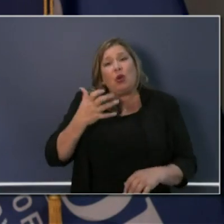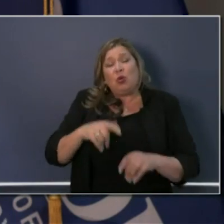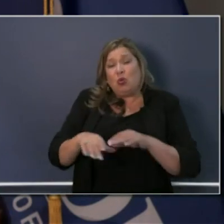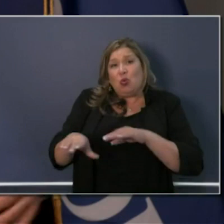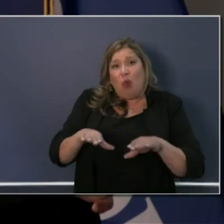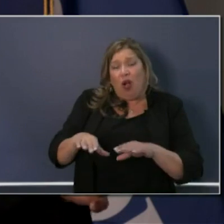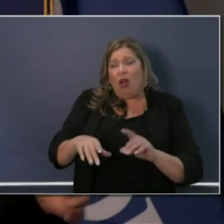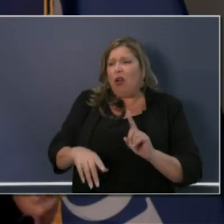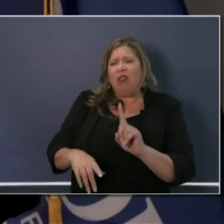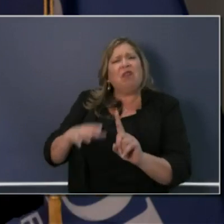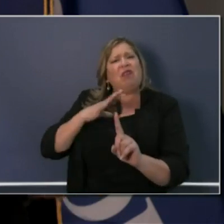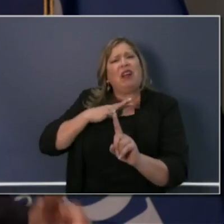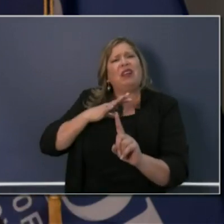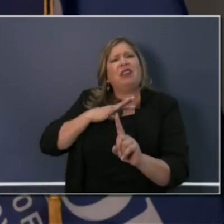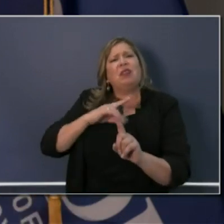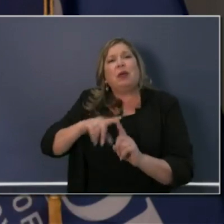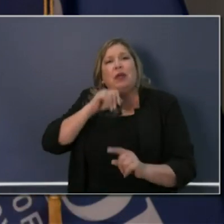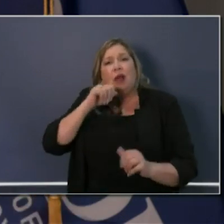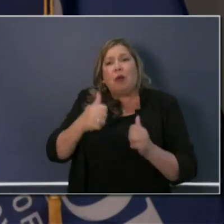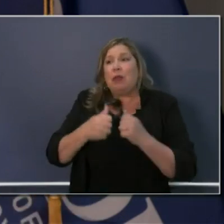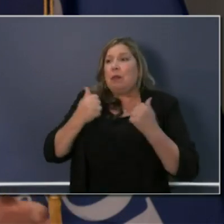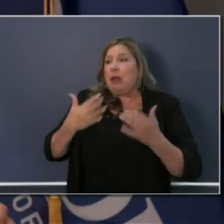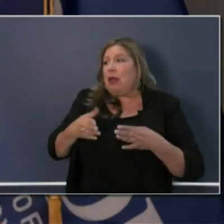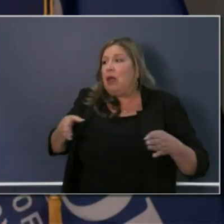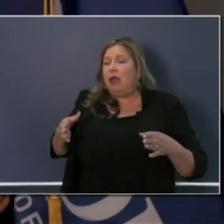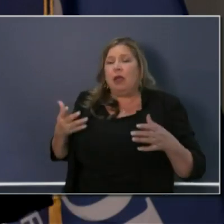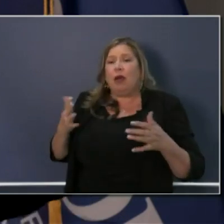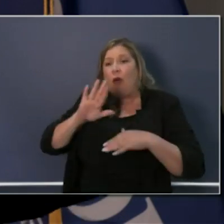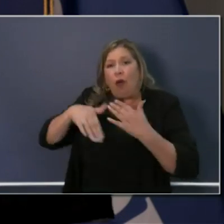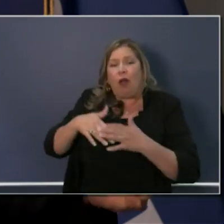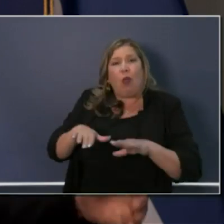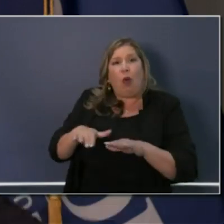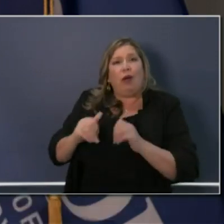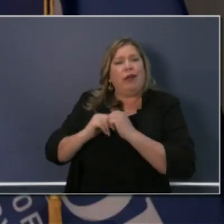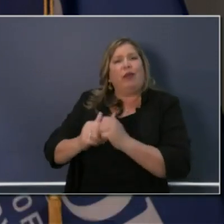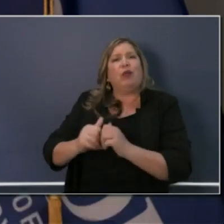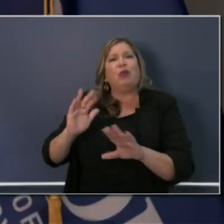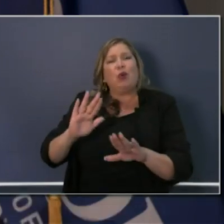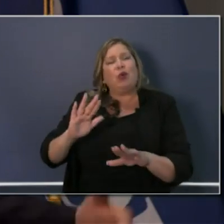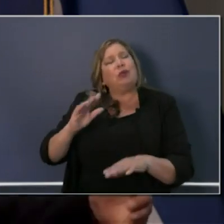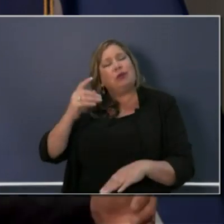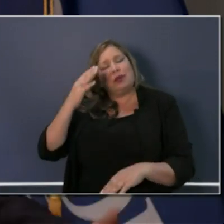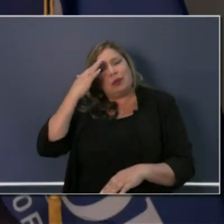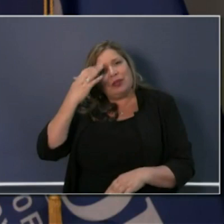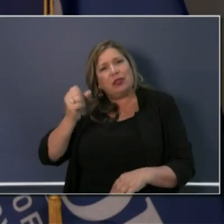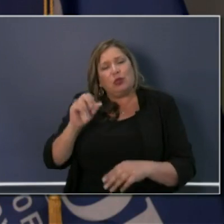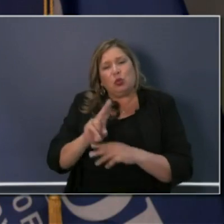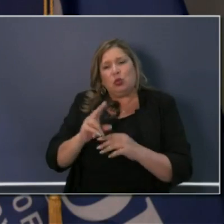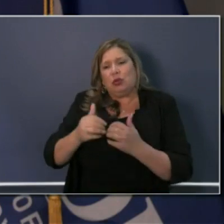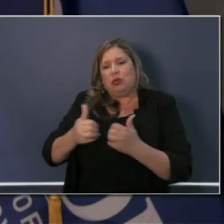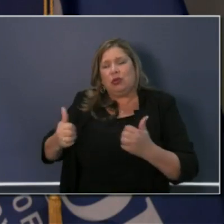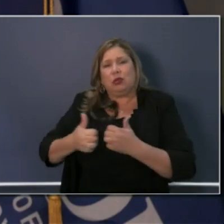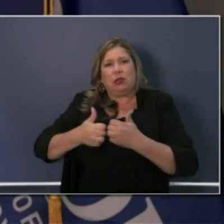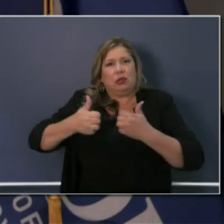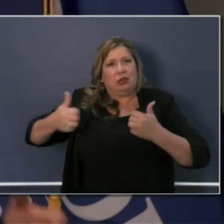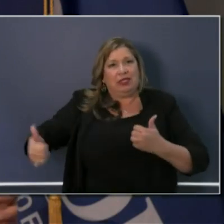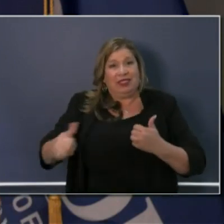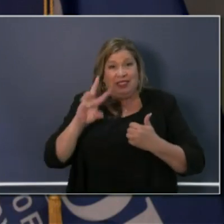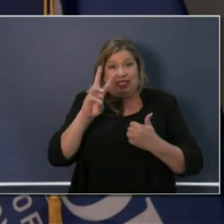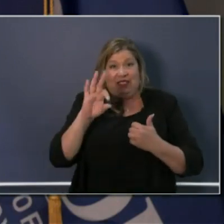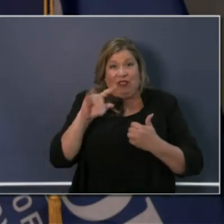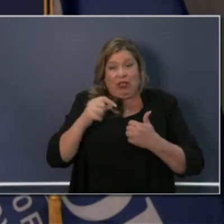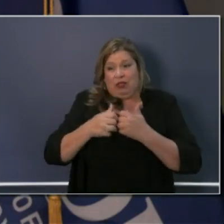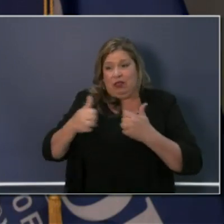And if there are people around, just mind your space, socially distance yourself at least 6 feet. And if that